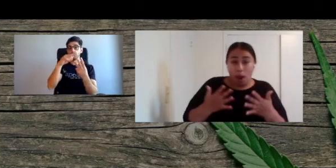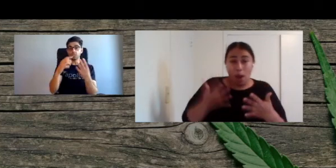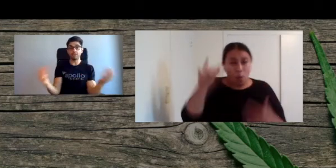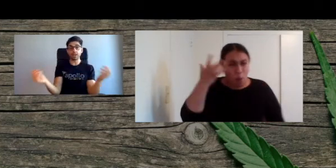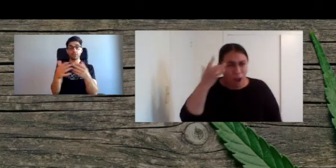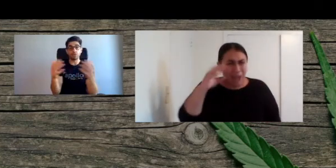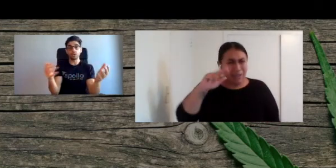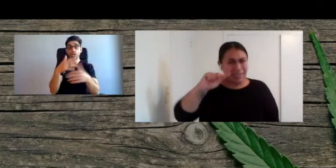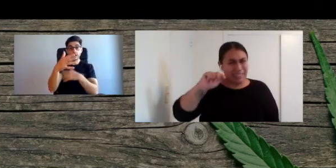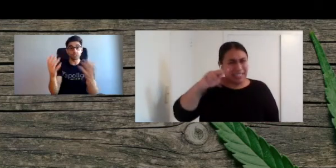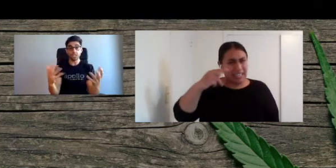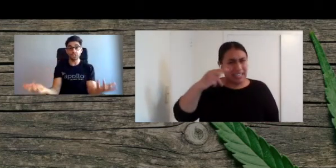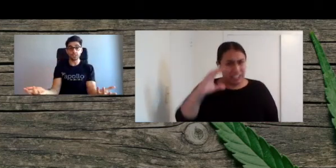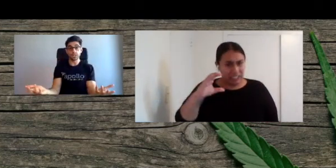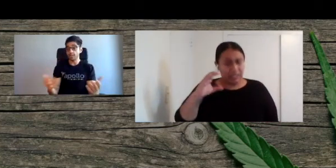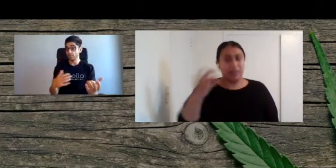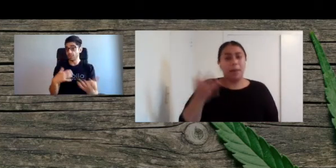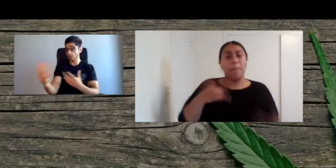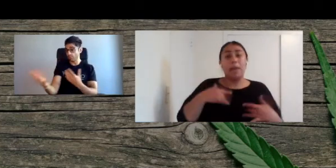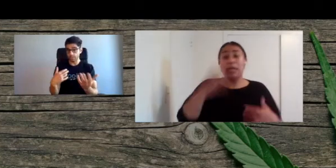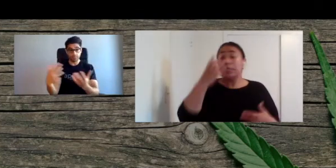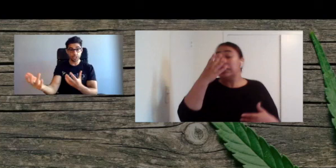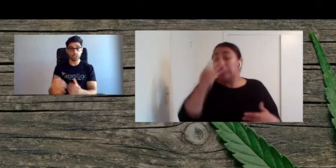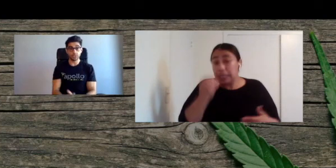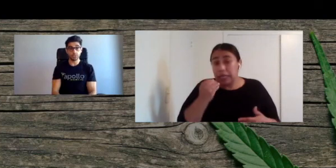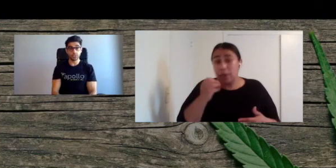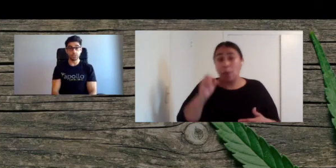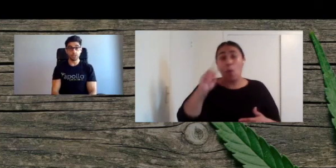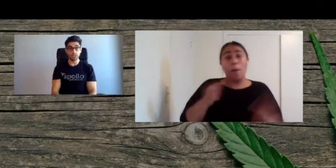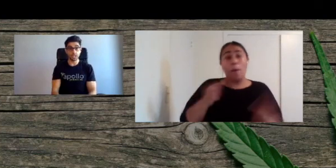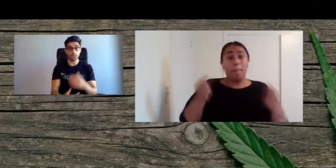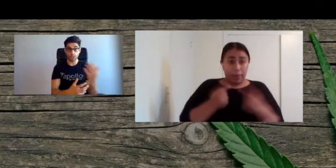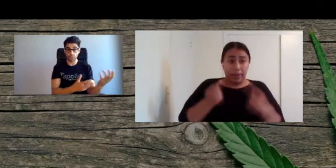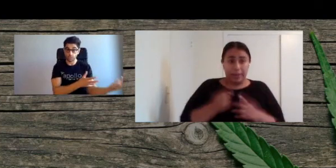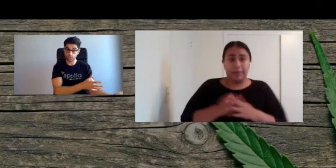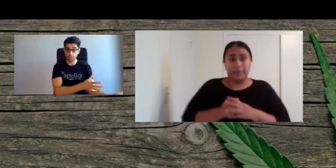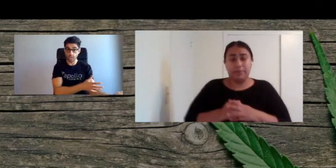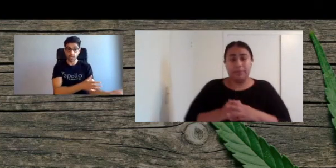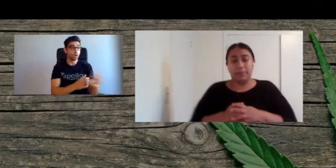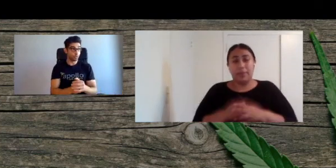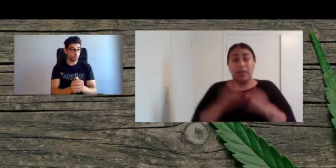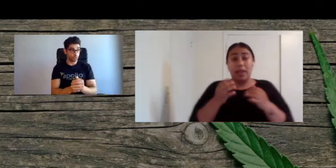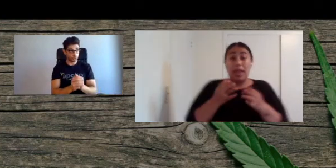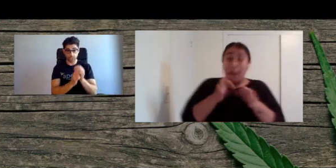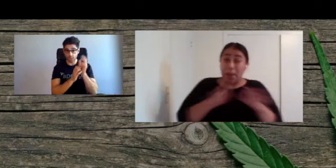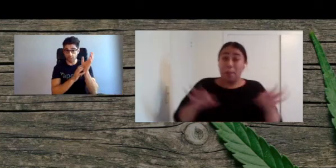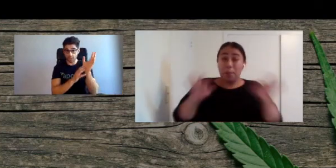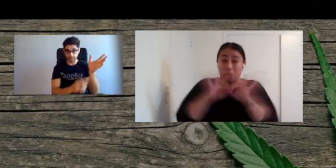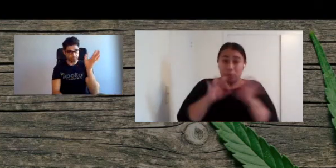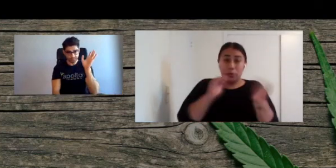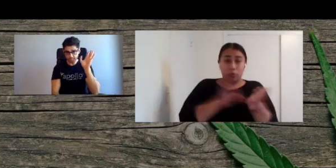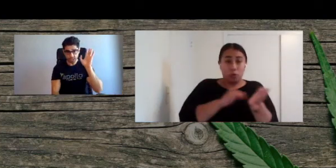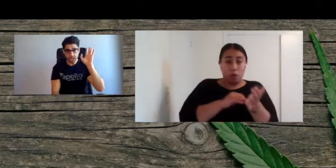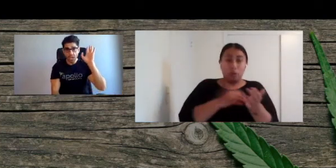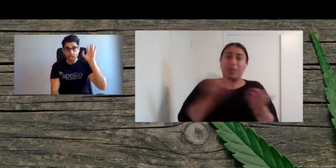will communicate via their own consultations. They will say, well, patient so-and-so is doing this now, and patient so-and-so is doing that. Or the neurologist will send a note and